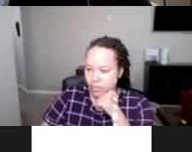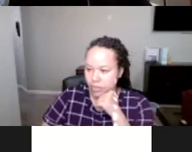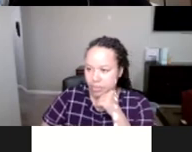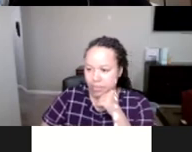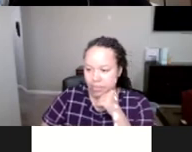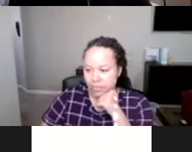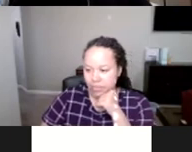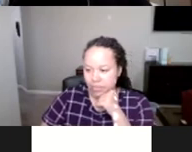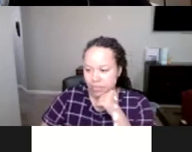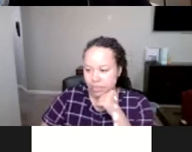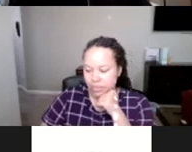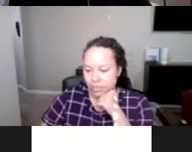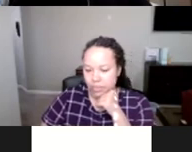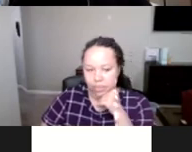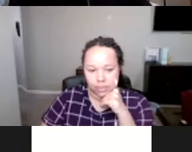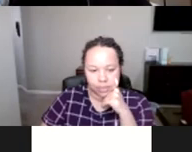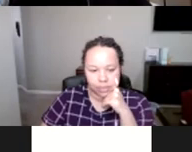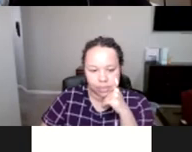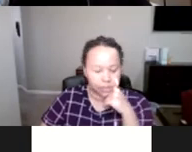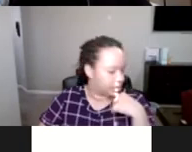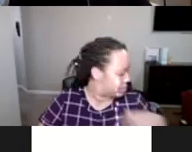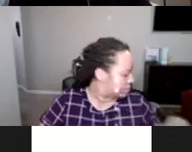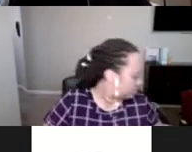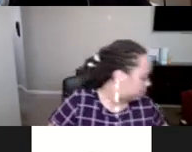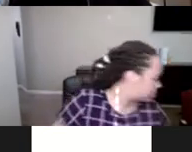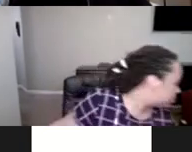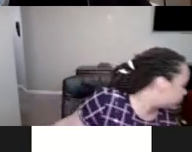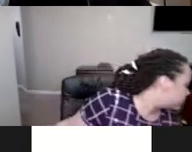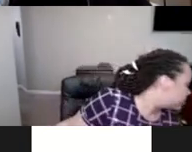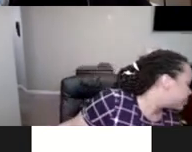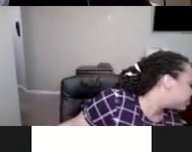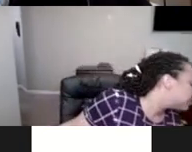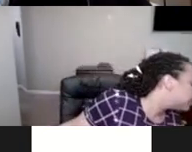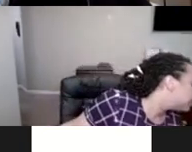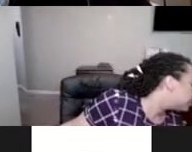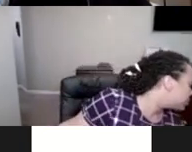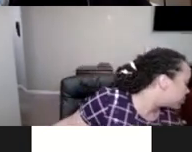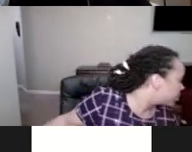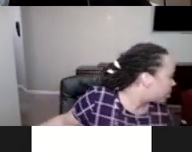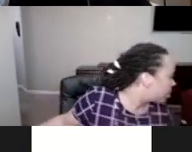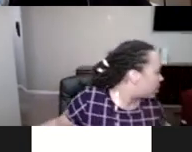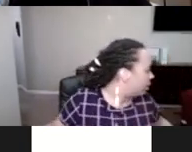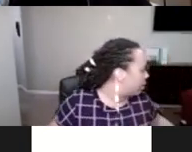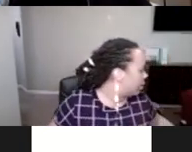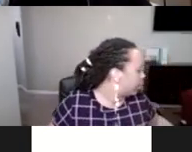multi-ethnic family. I'm a foster and adoptive parent. I have a